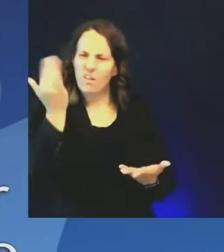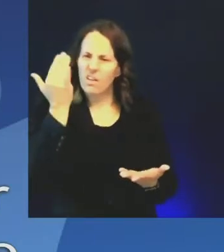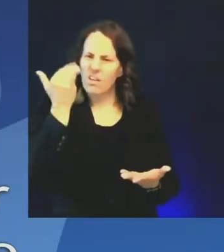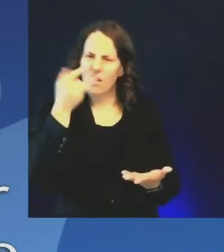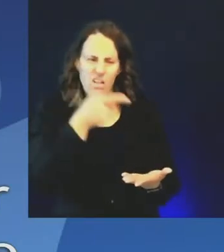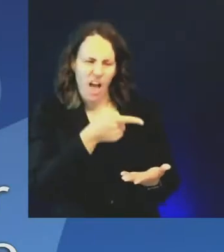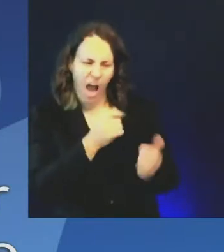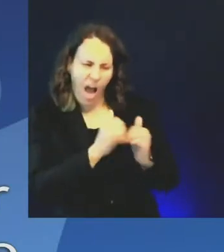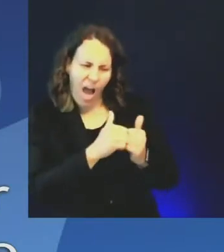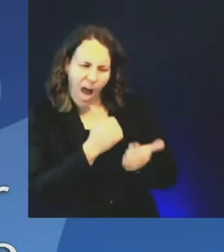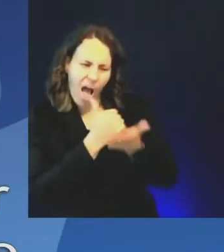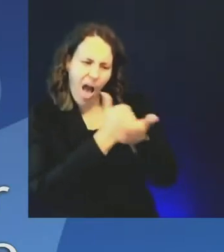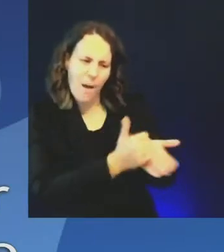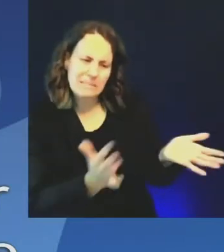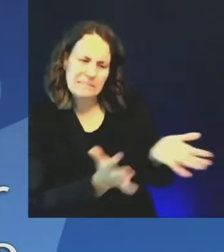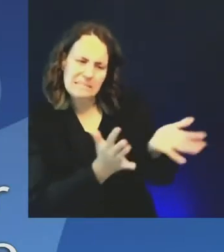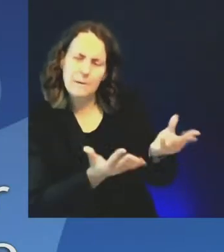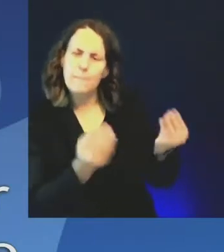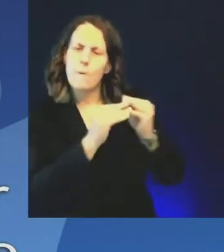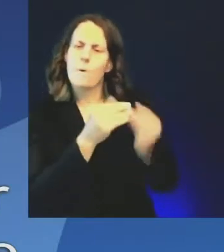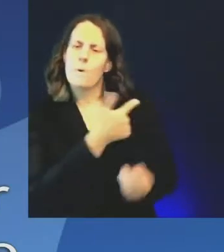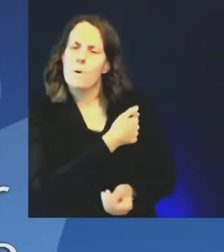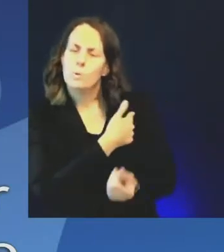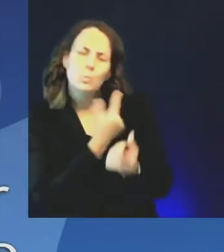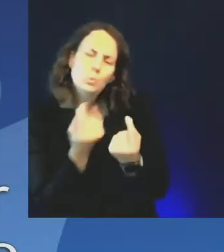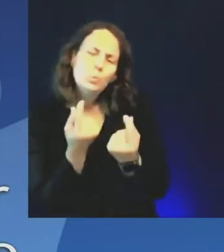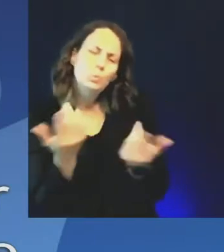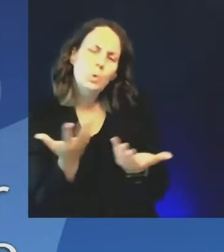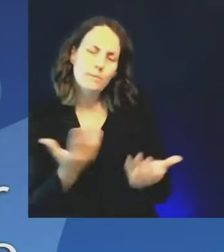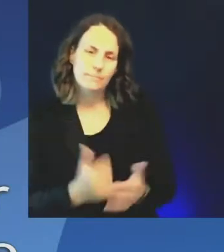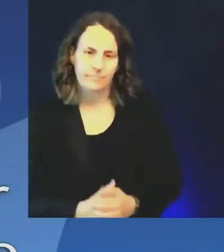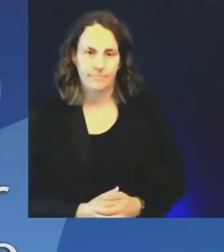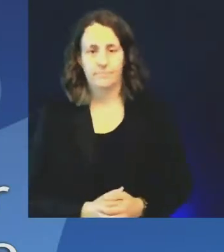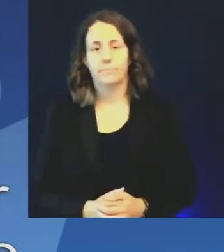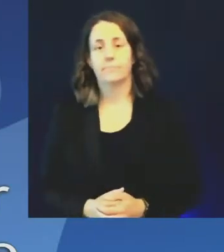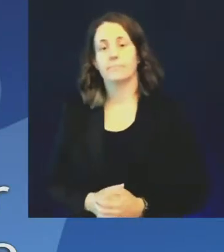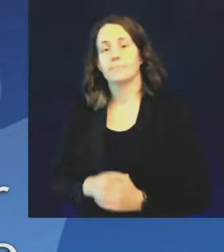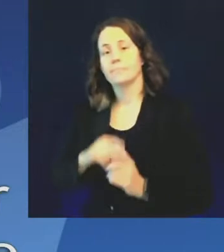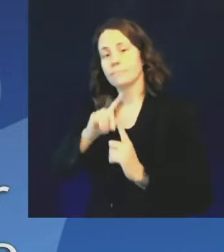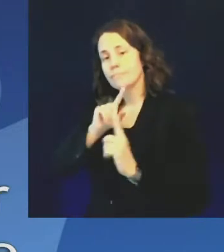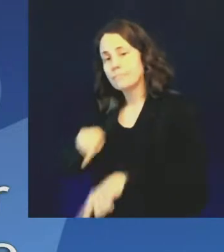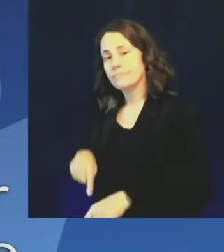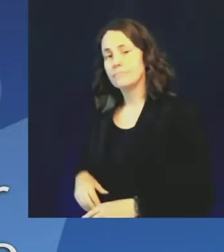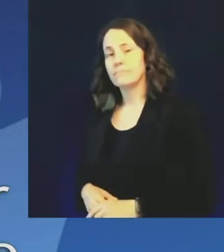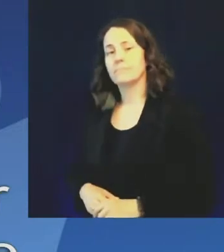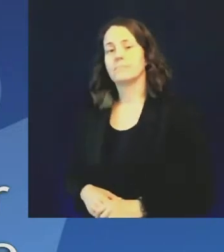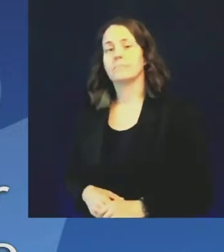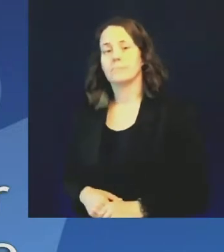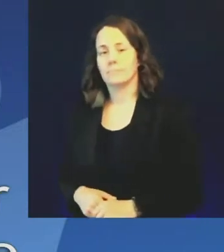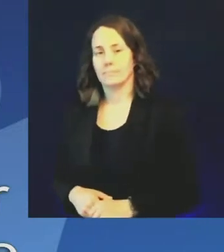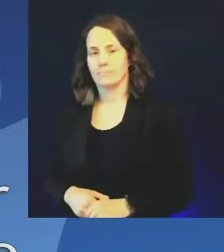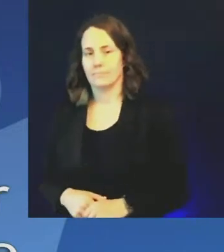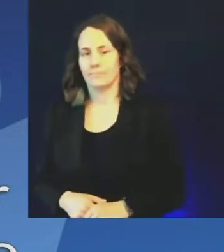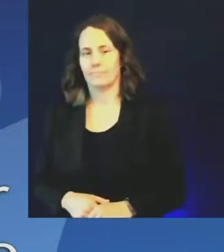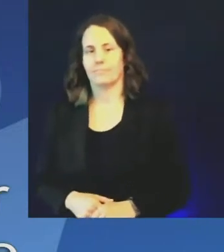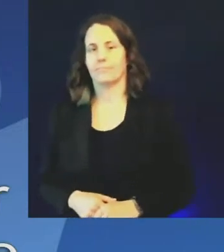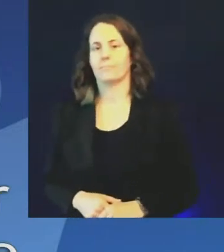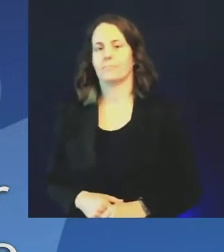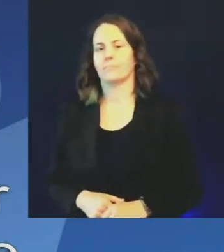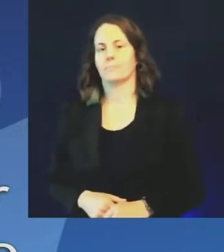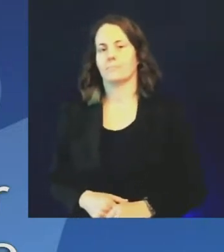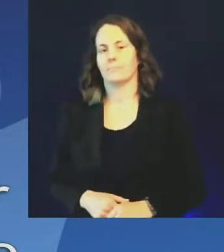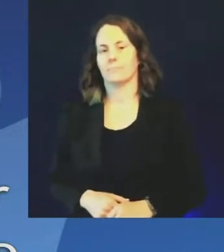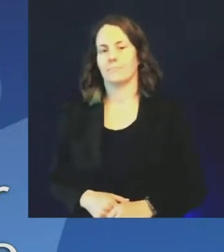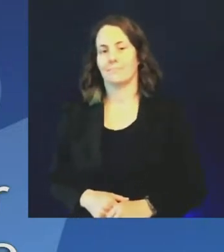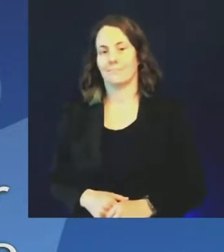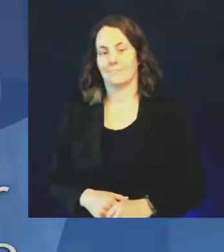So we have a wide variety of efforts that are going on across the state. And again, the majority of our